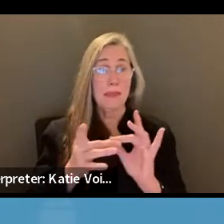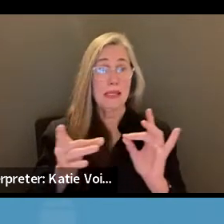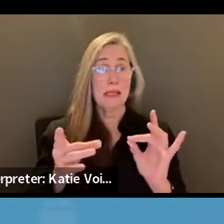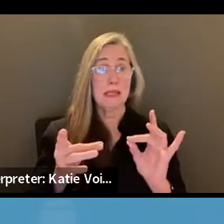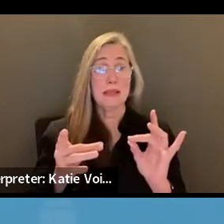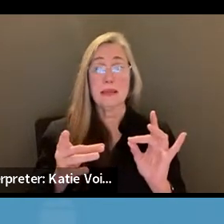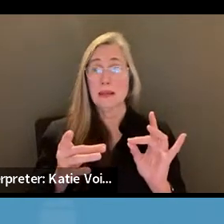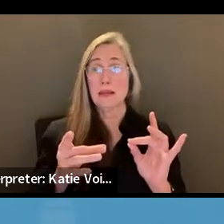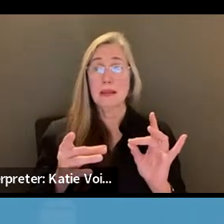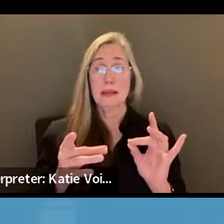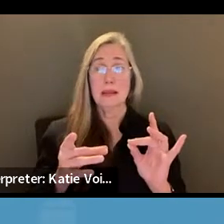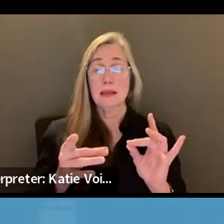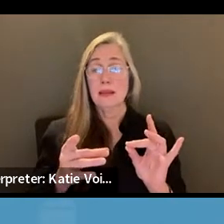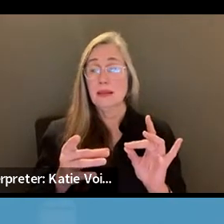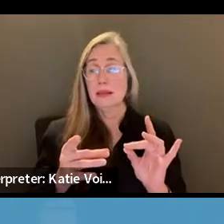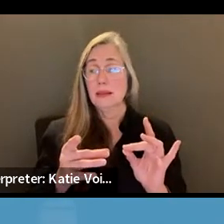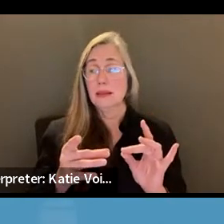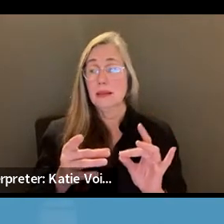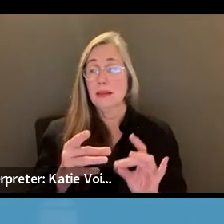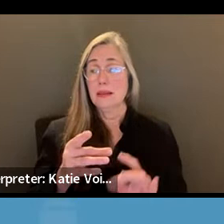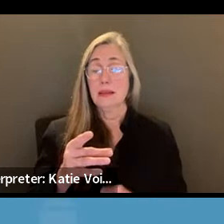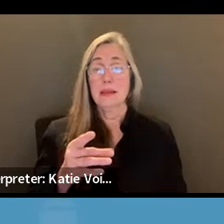Thank you. Do I see what Mr. Banning?